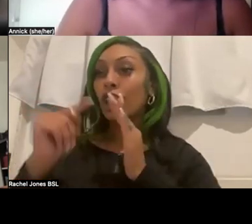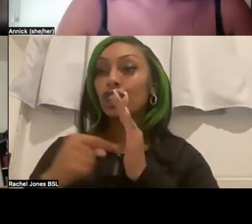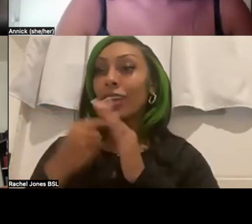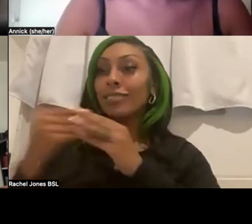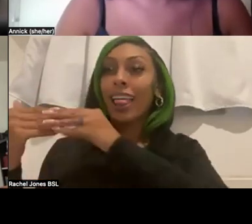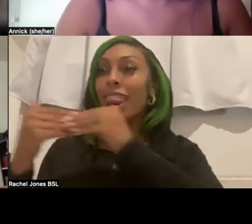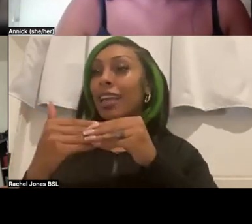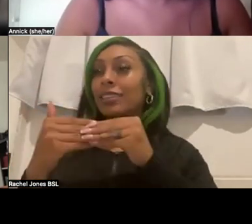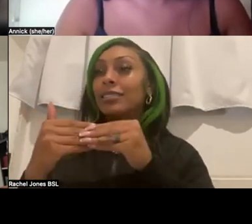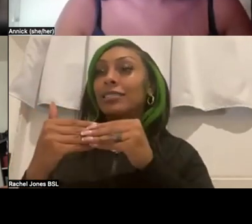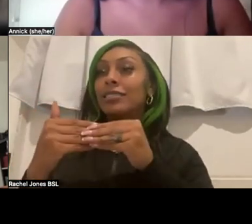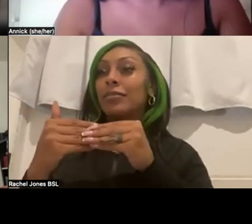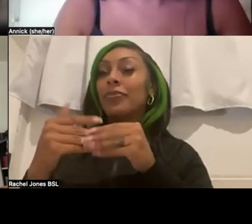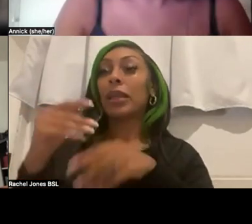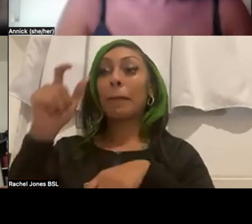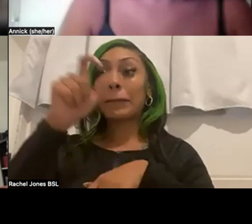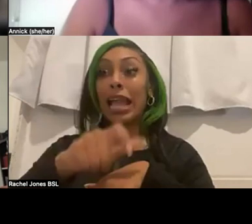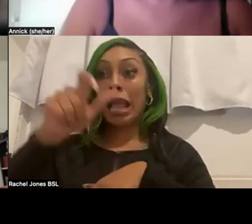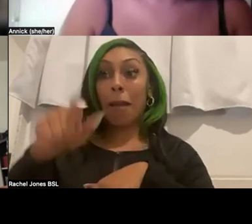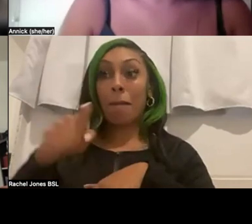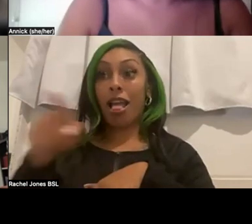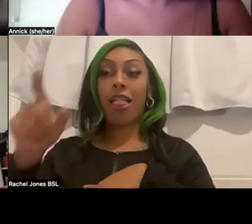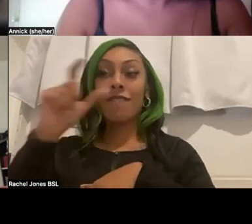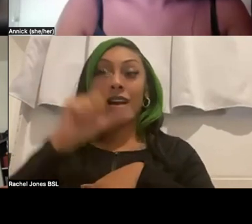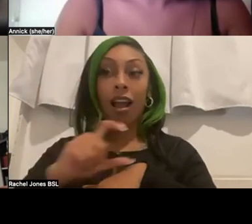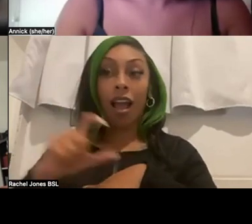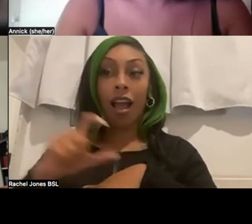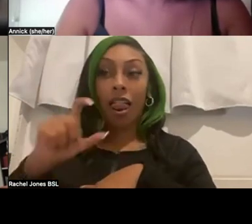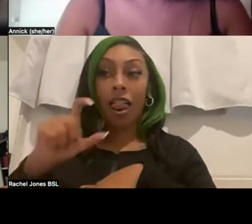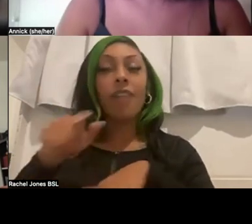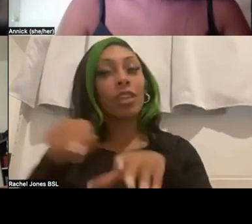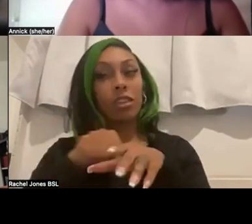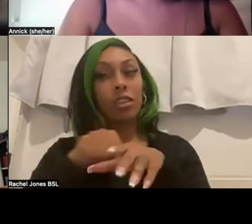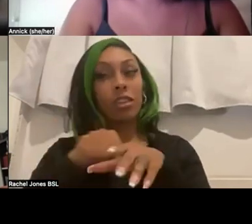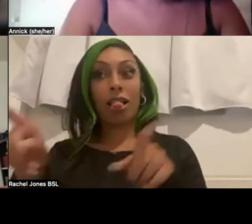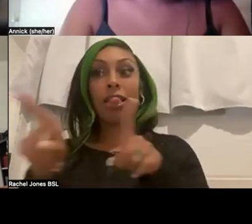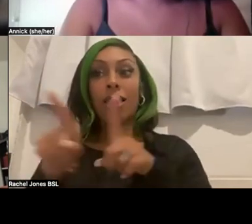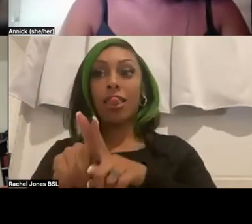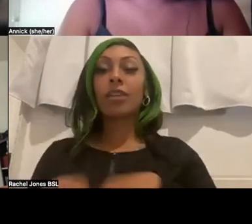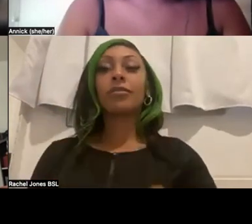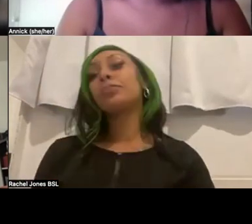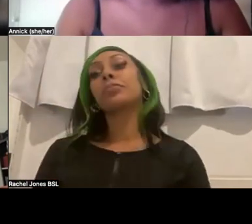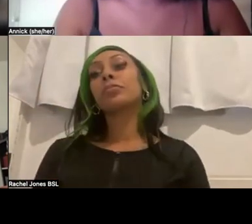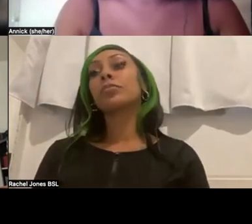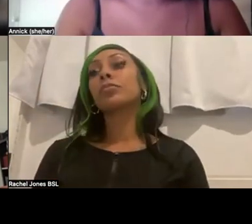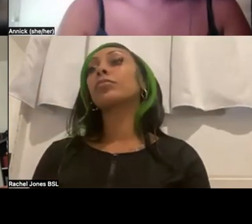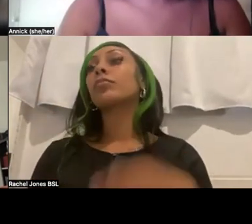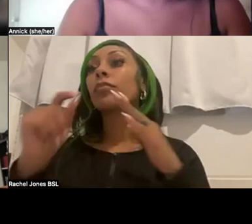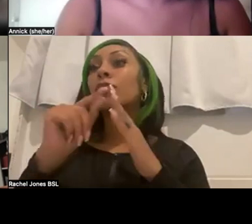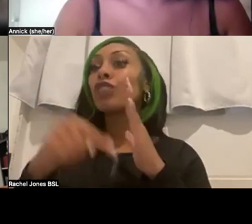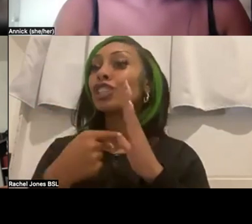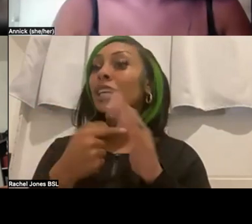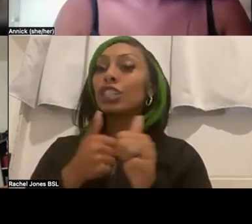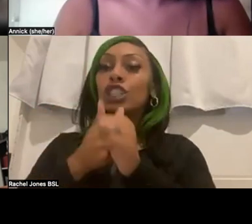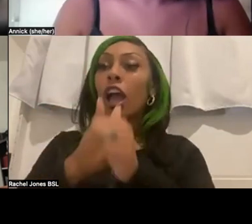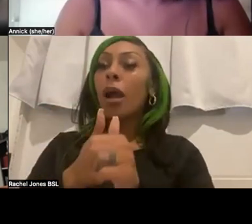by people of color and young people. It is a project that supports young people of the global